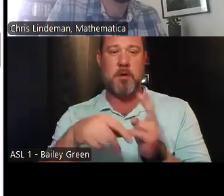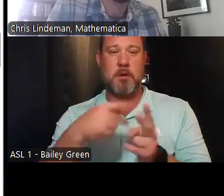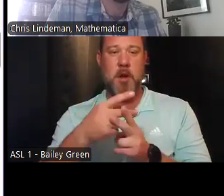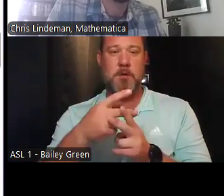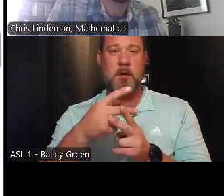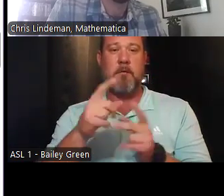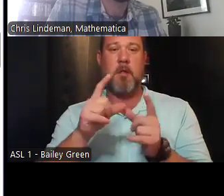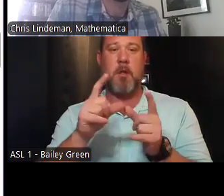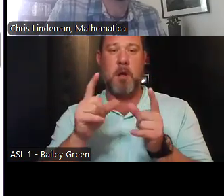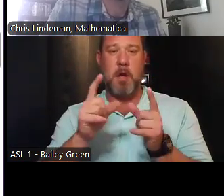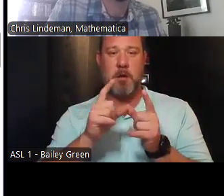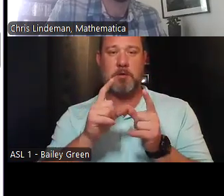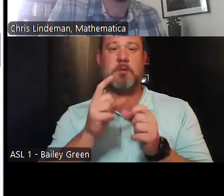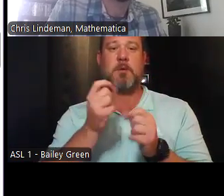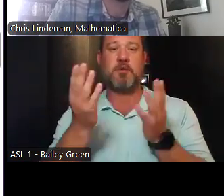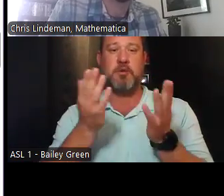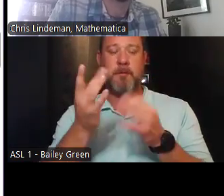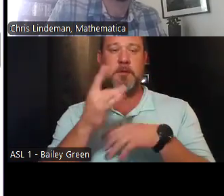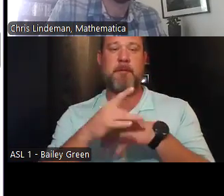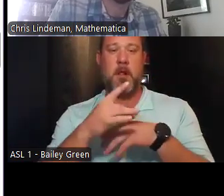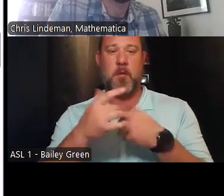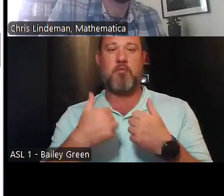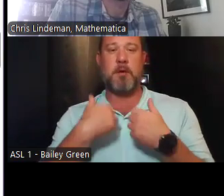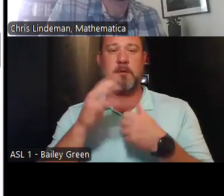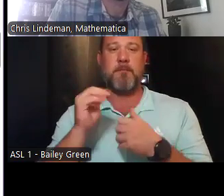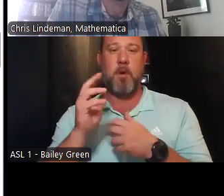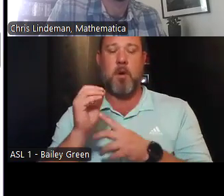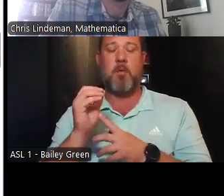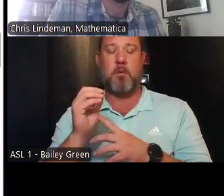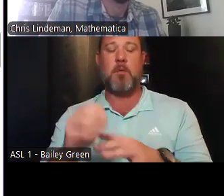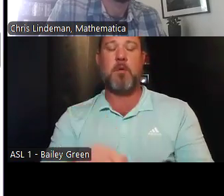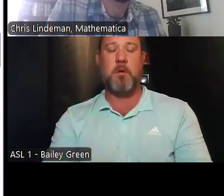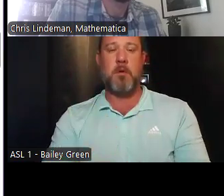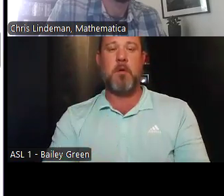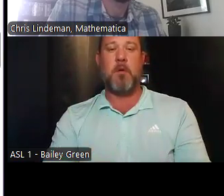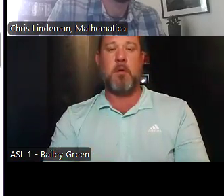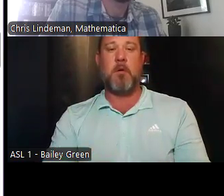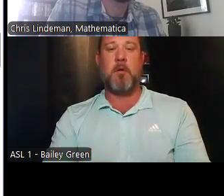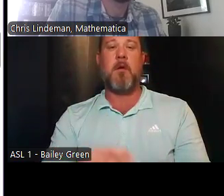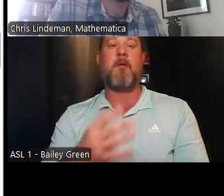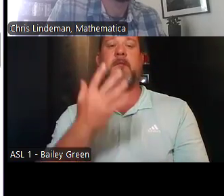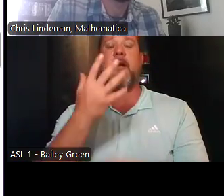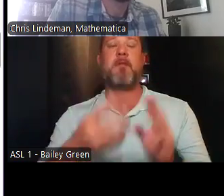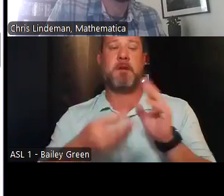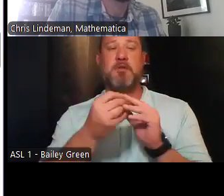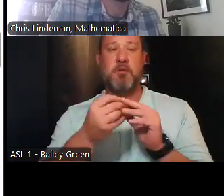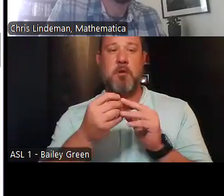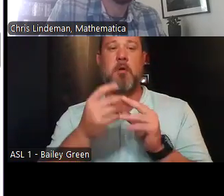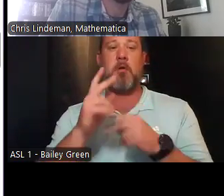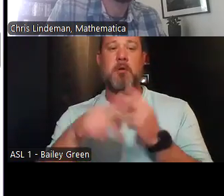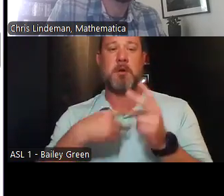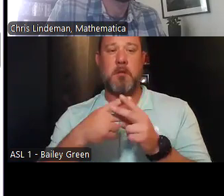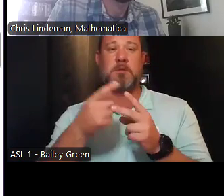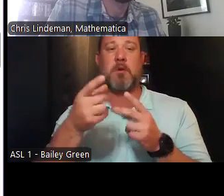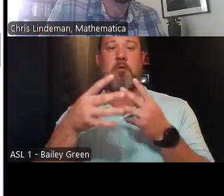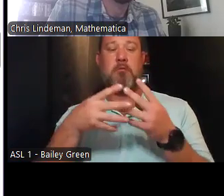that make services available to residents of Mono County. There are 5 additional location types in